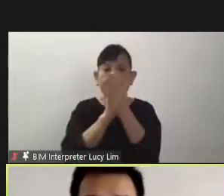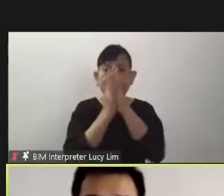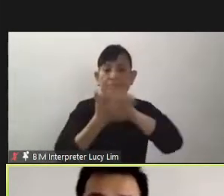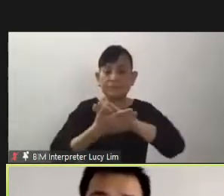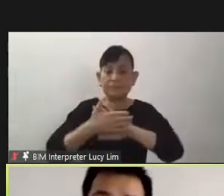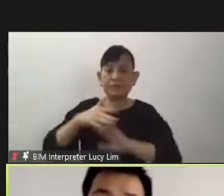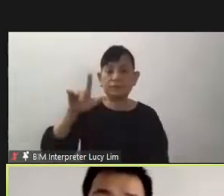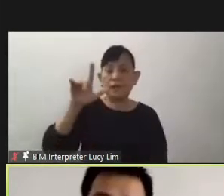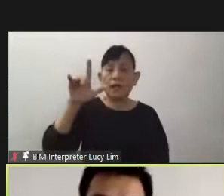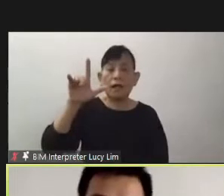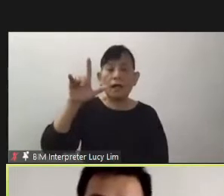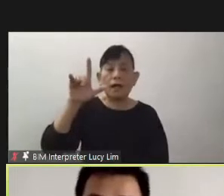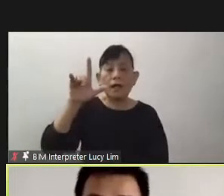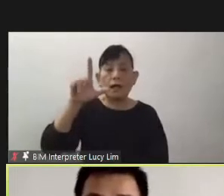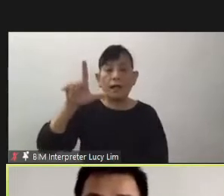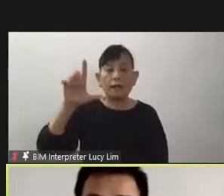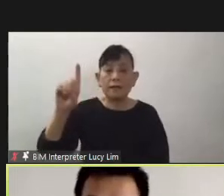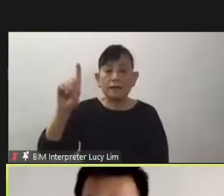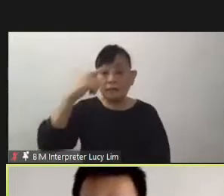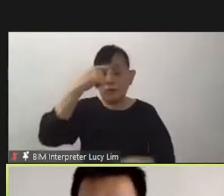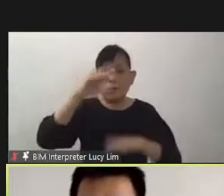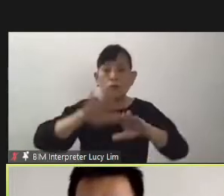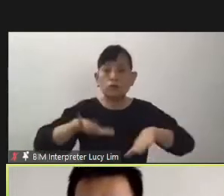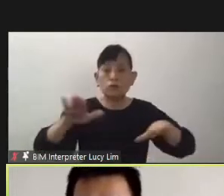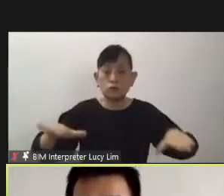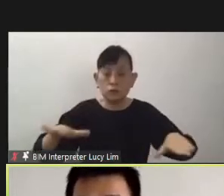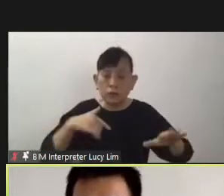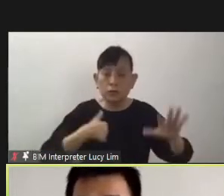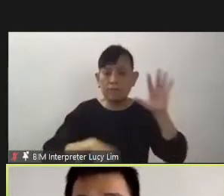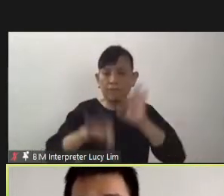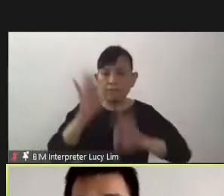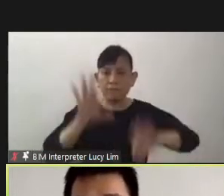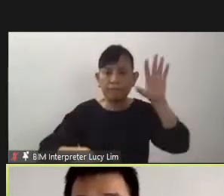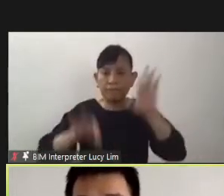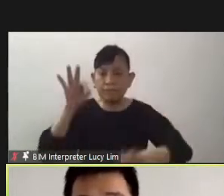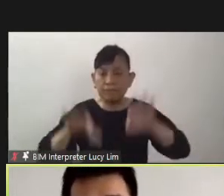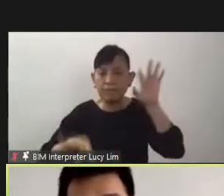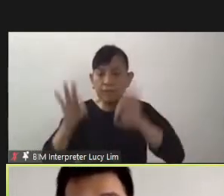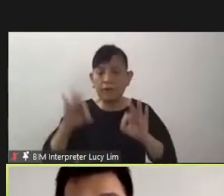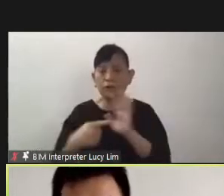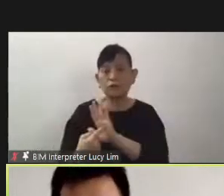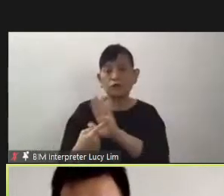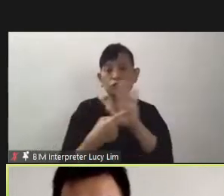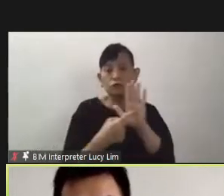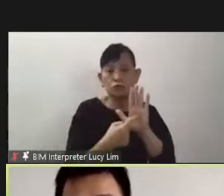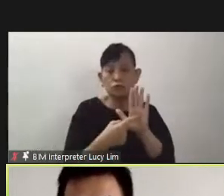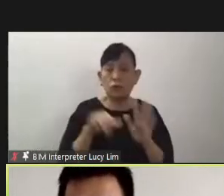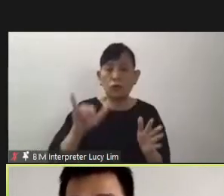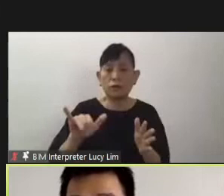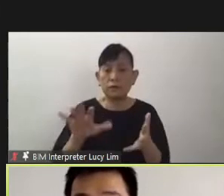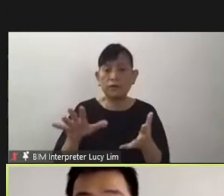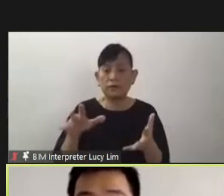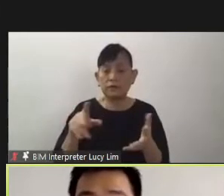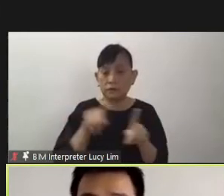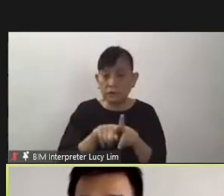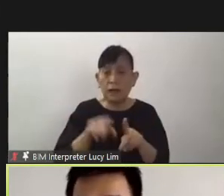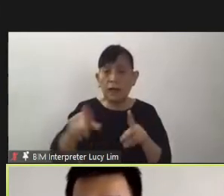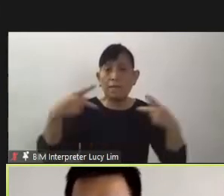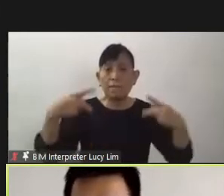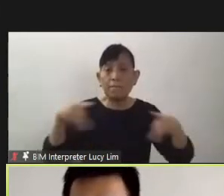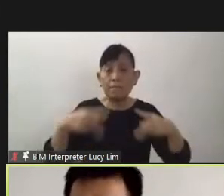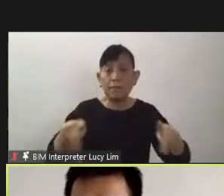which means overall, the finding from all these investigations have revealed that all this shredded plastic disposed and all